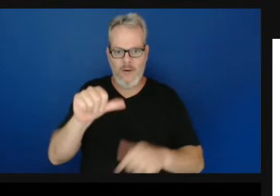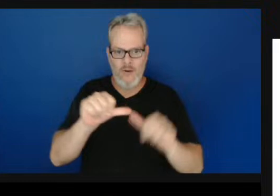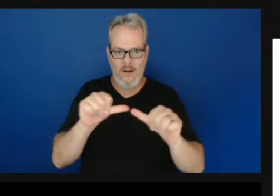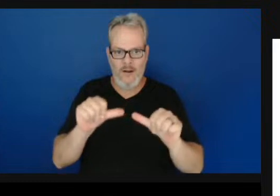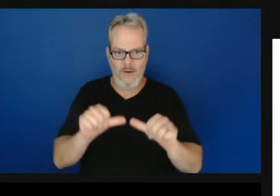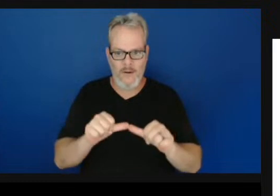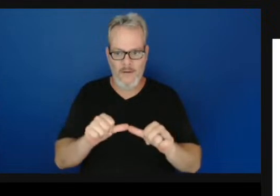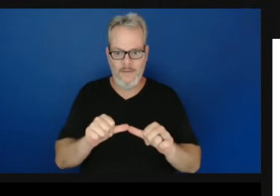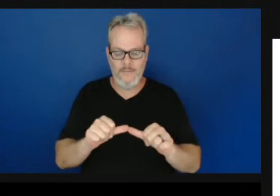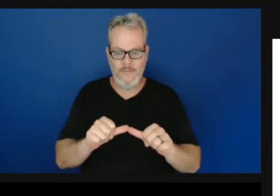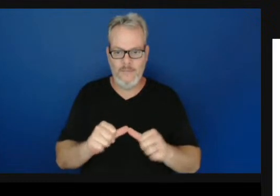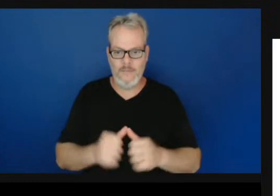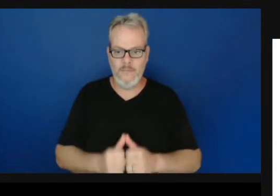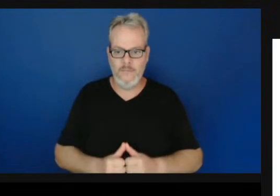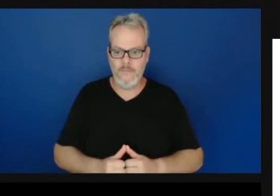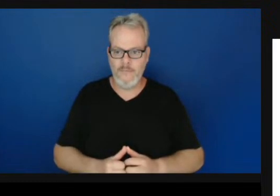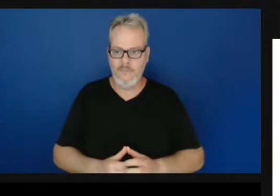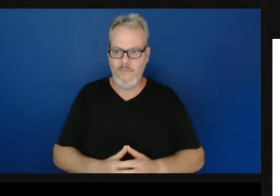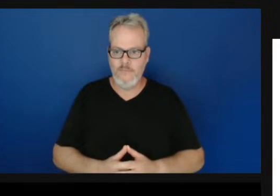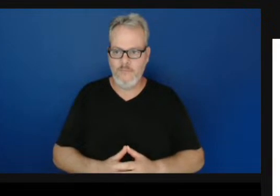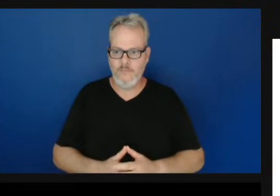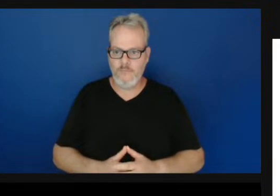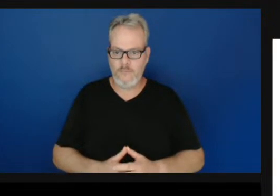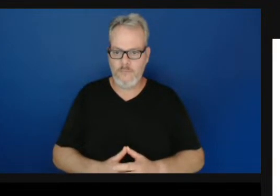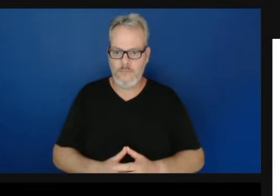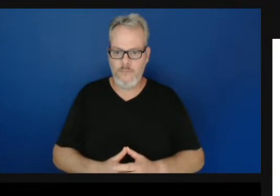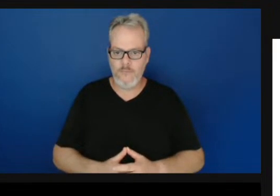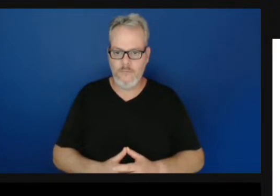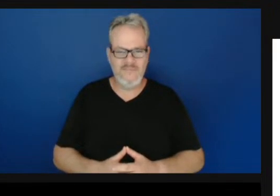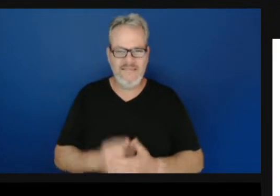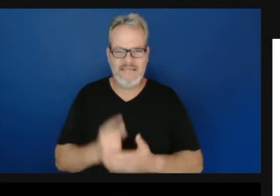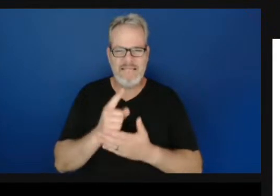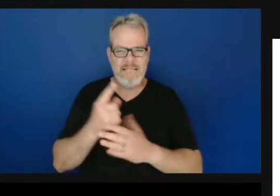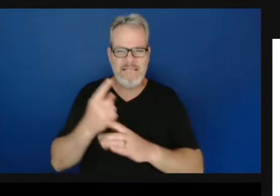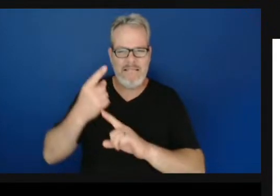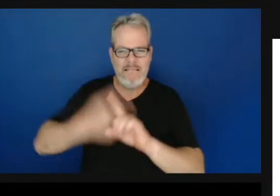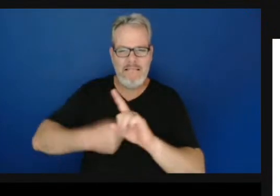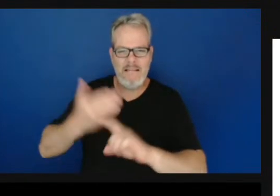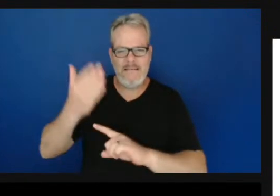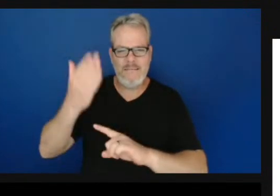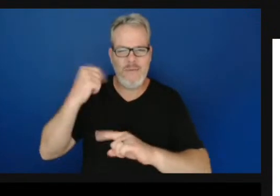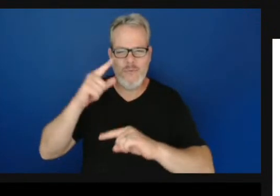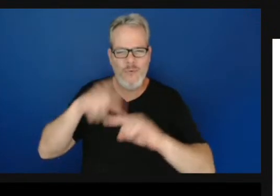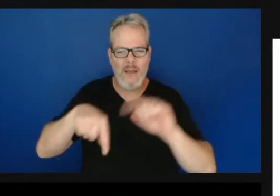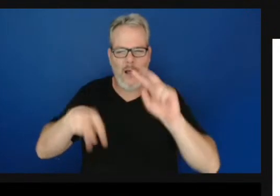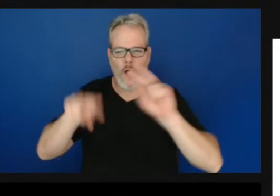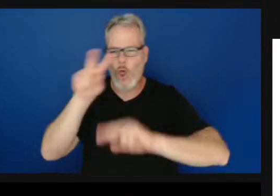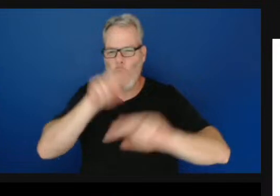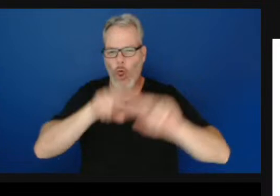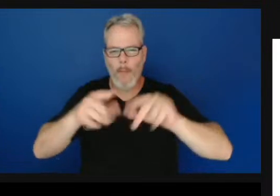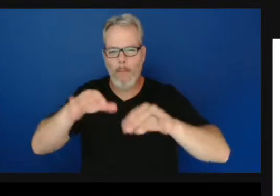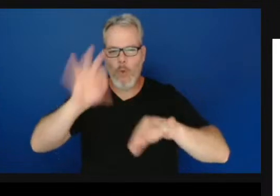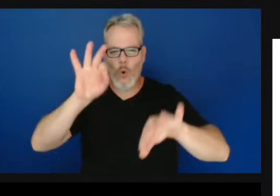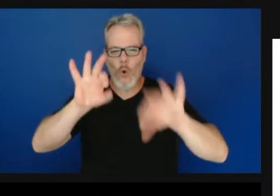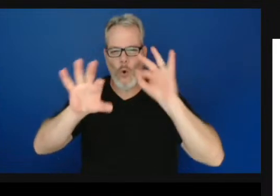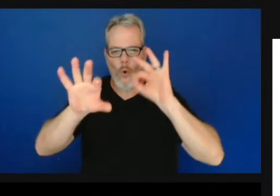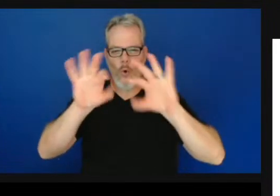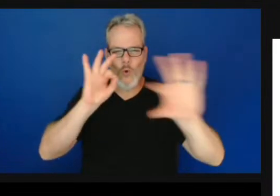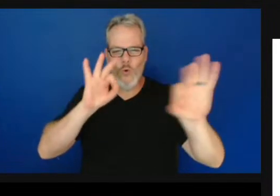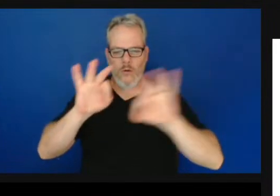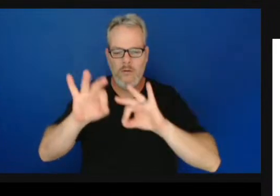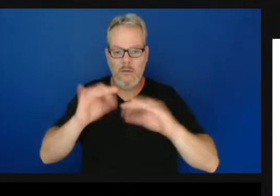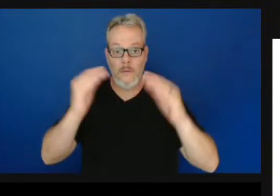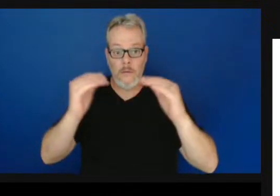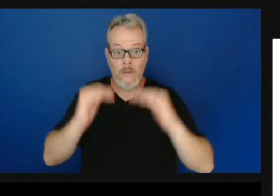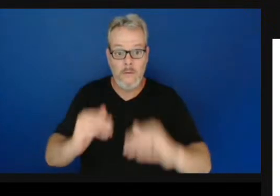Well, I'll just move past the last month. We can't really pick out any detail from this overplotted graph. And here's a context of earthquake counts over